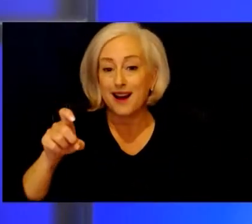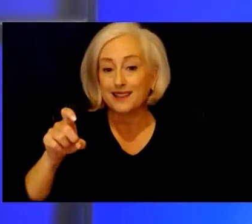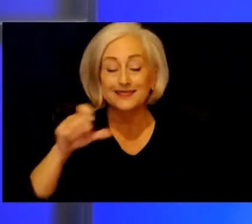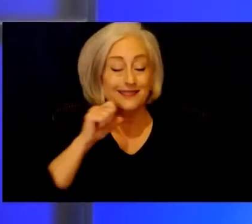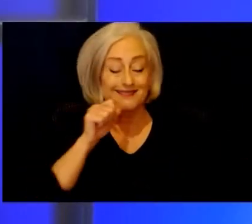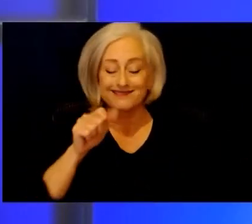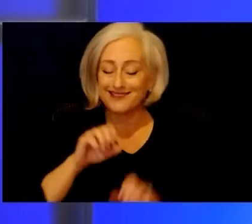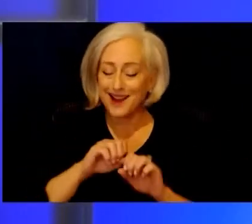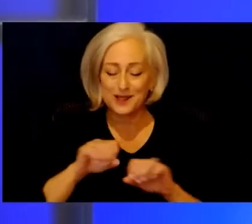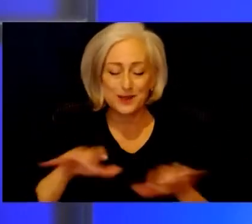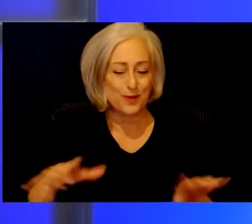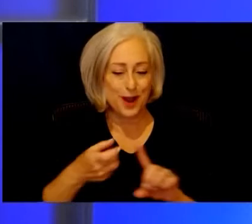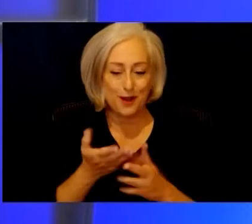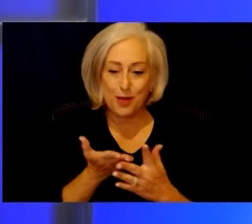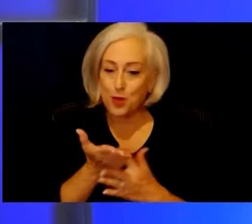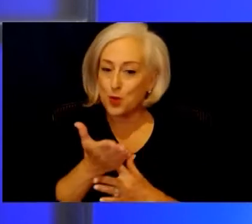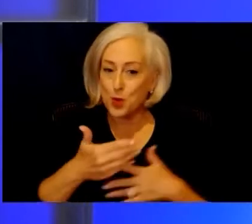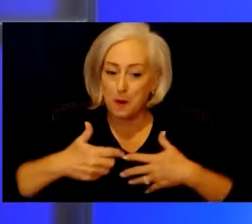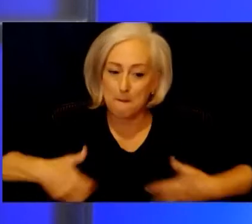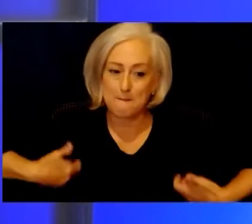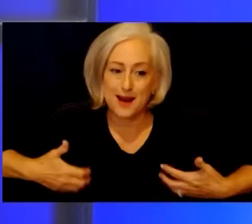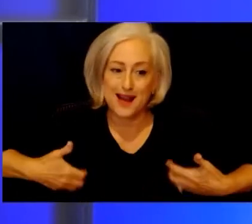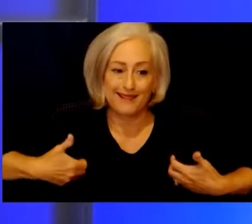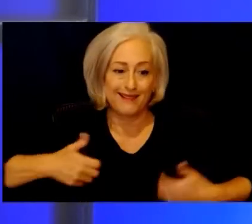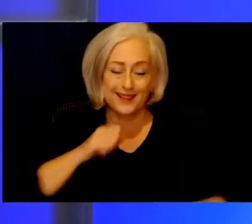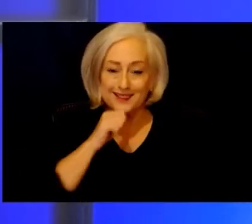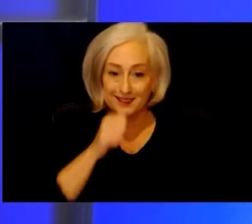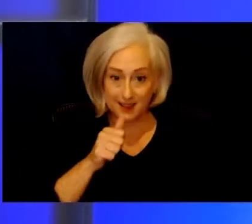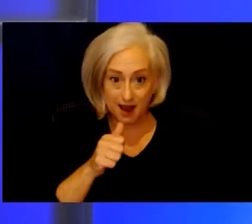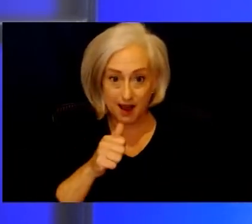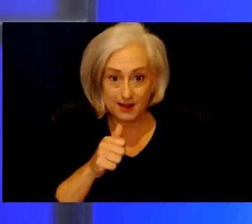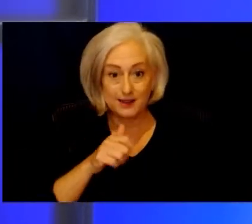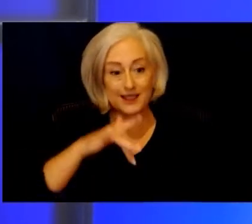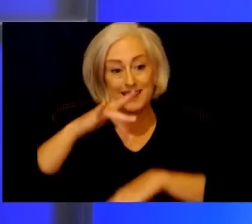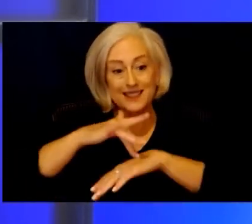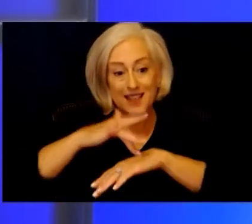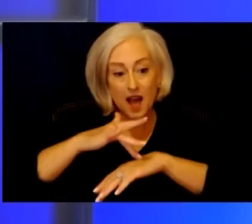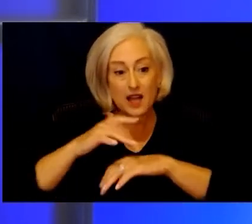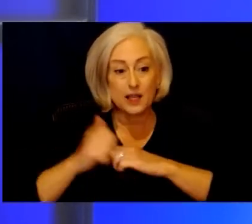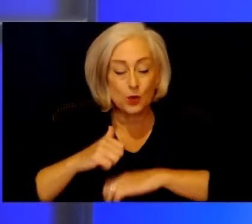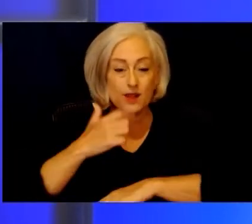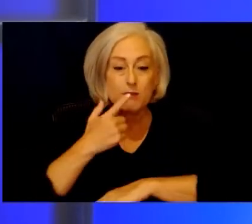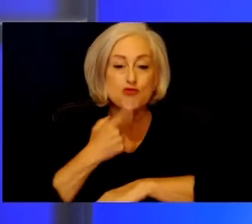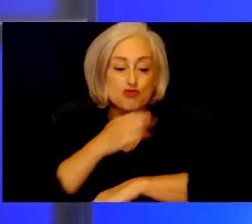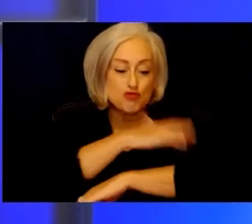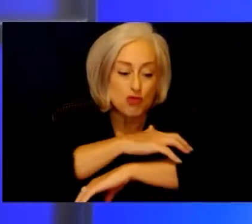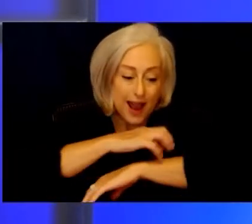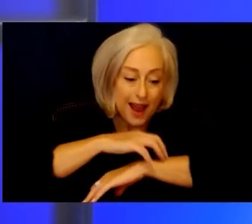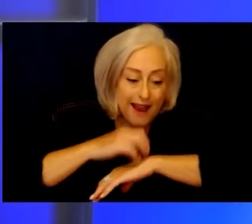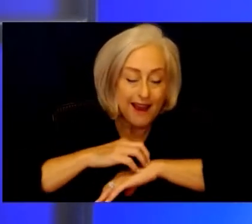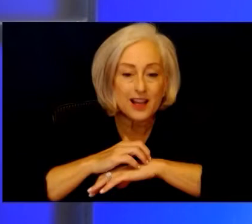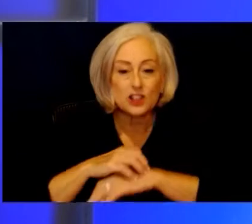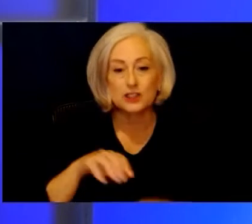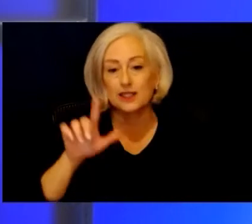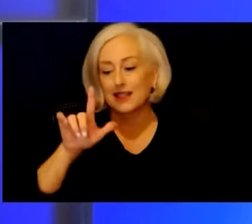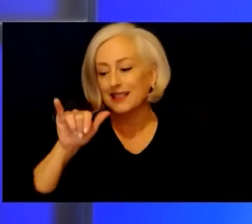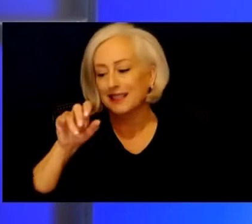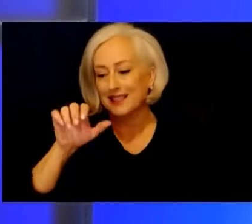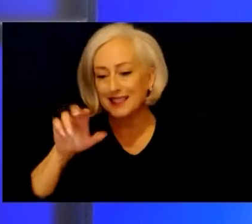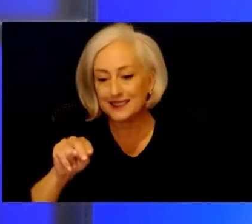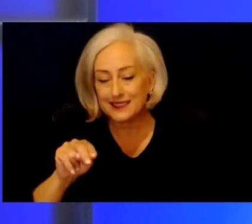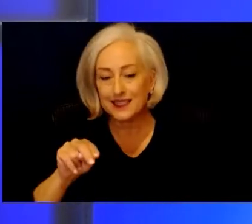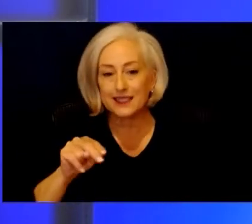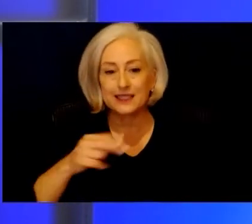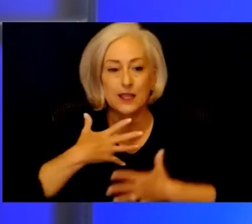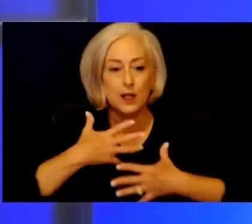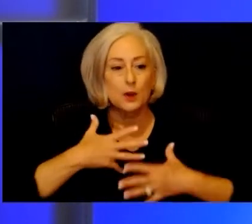spread by contact with lesions, rashes, but certainly even respiratory droplets. So similar to